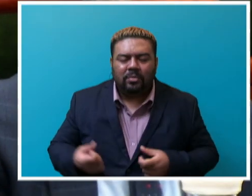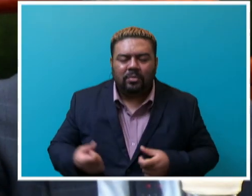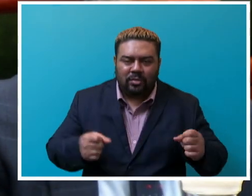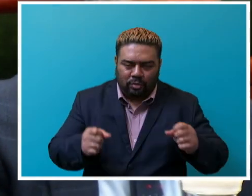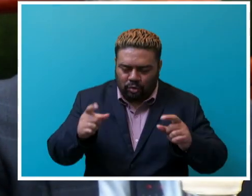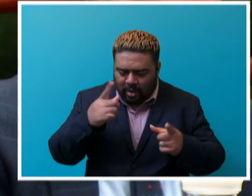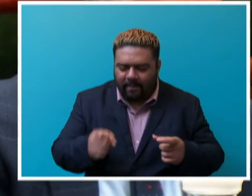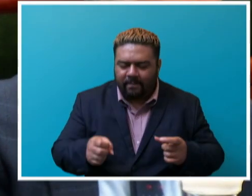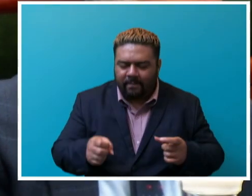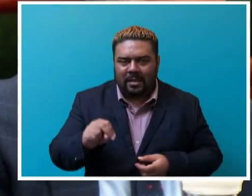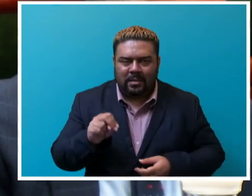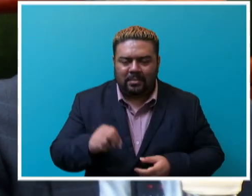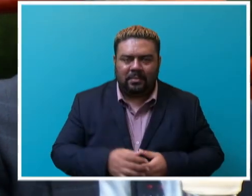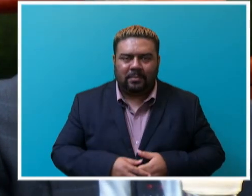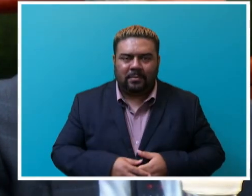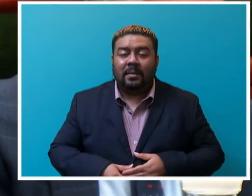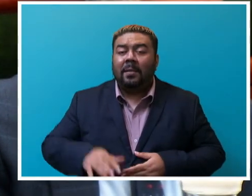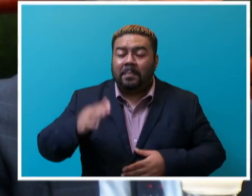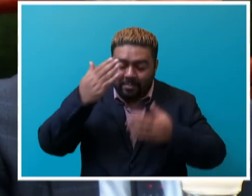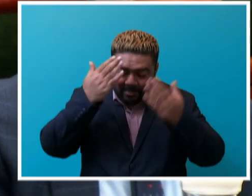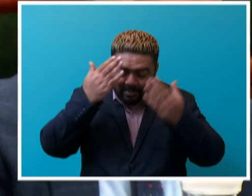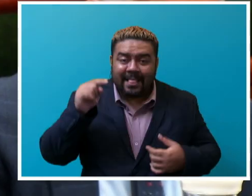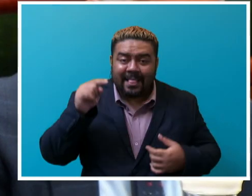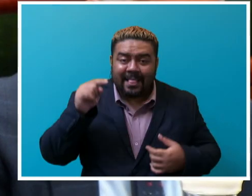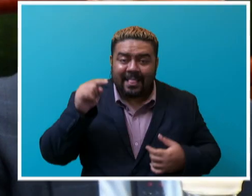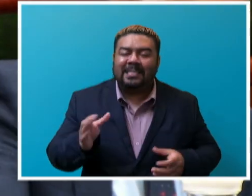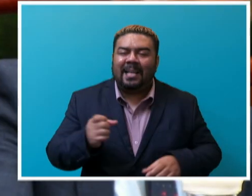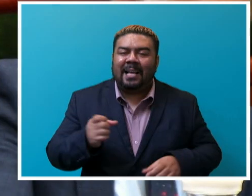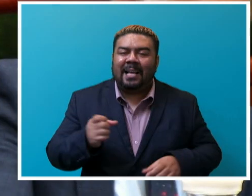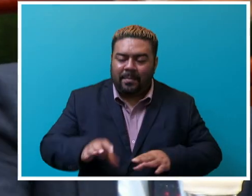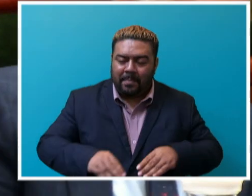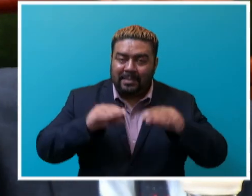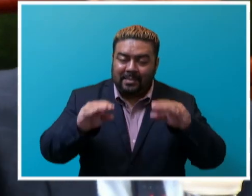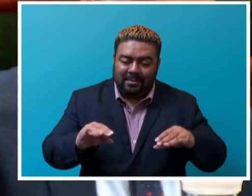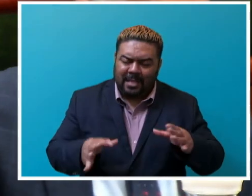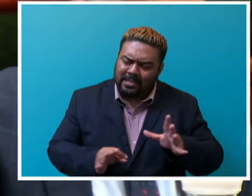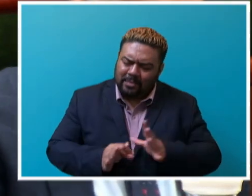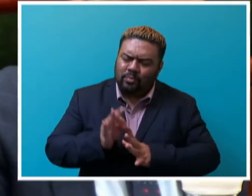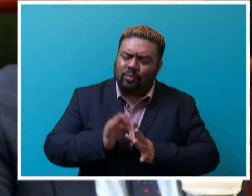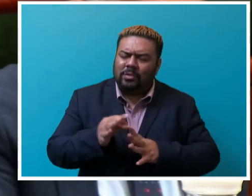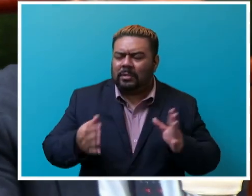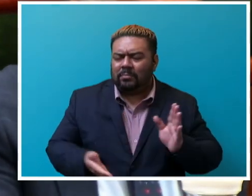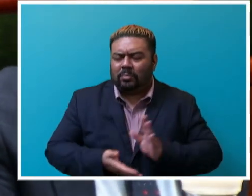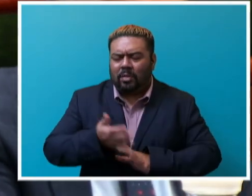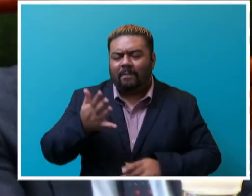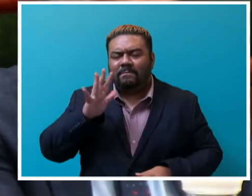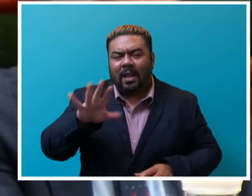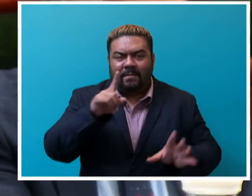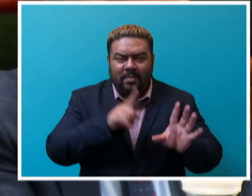their needs. Mr. Speaker, the government's investment in persons with disabilities has increased significantly over the past 5